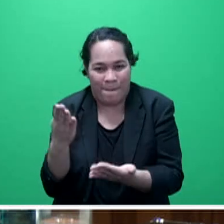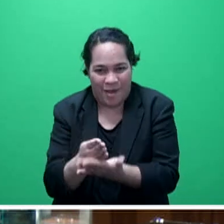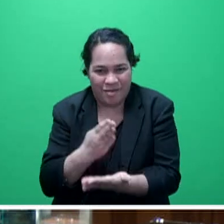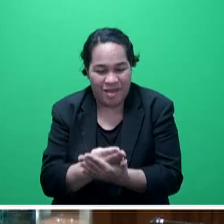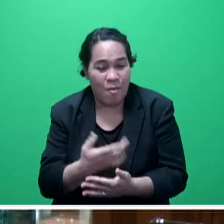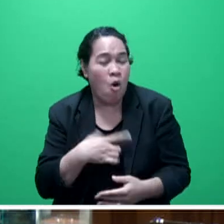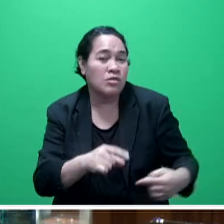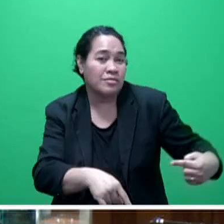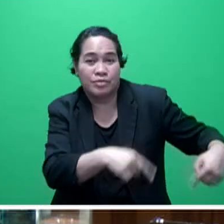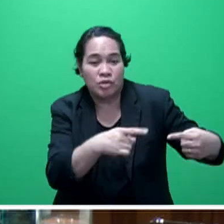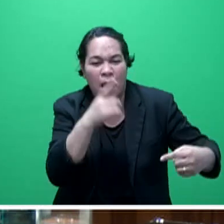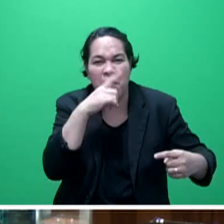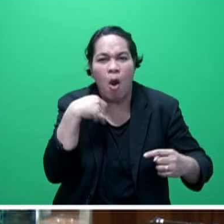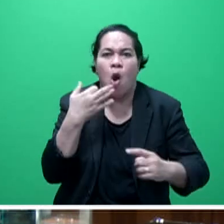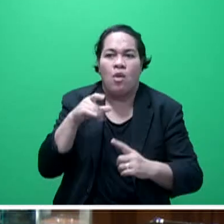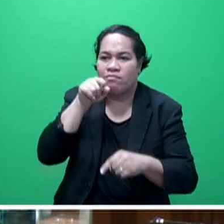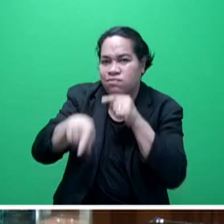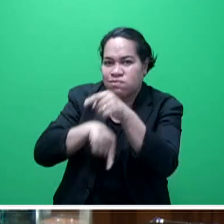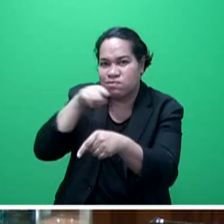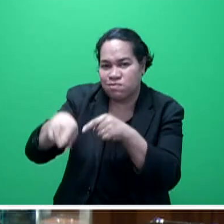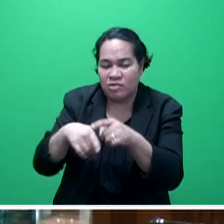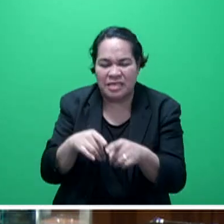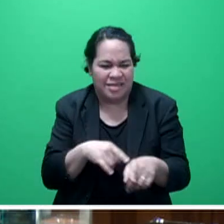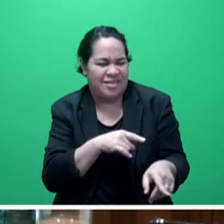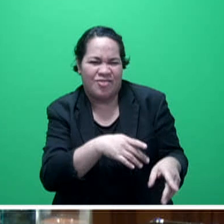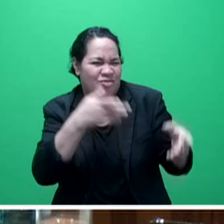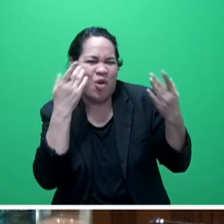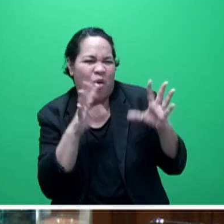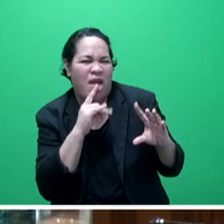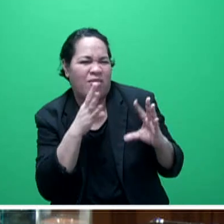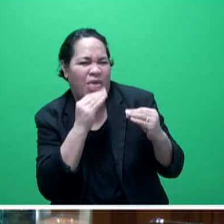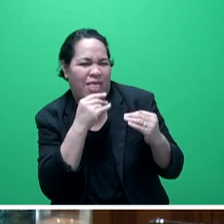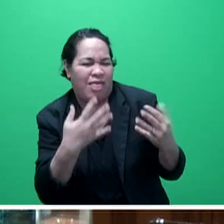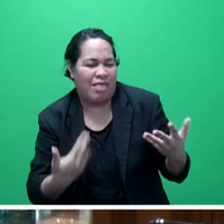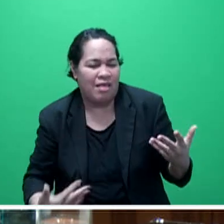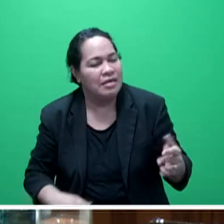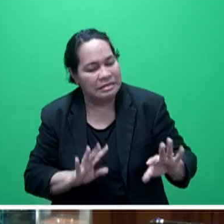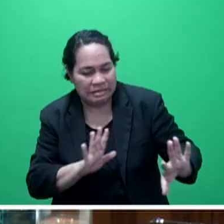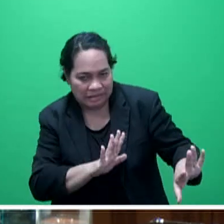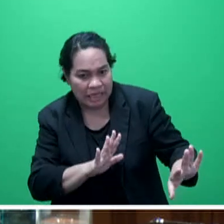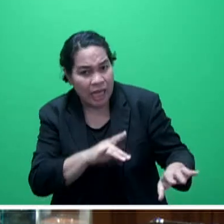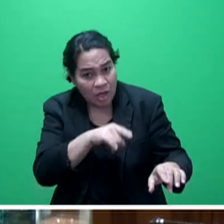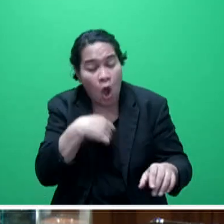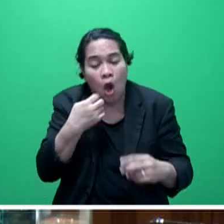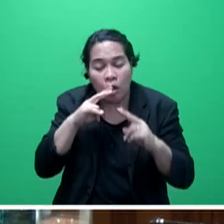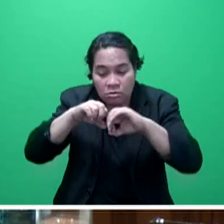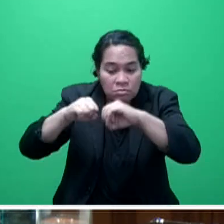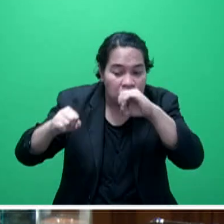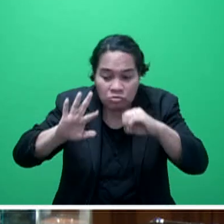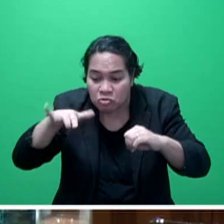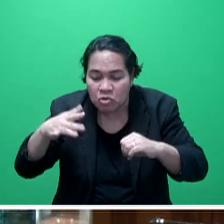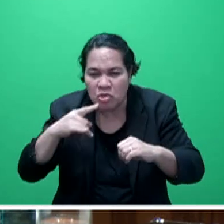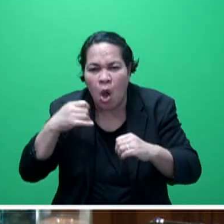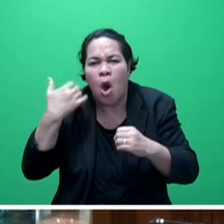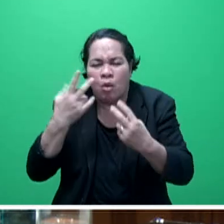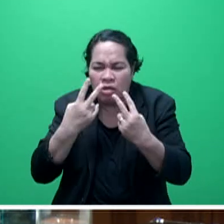opposition and other critics had nothing better to say. Where our critics see only the dark clouds of the last few